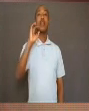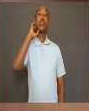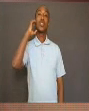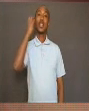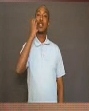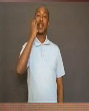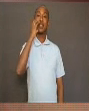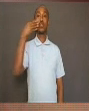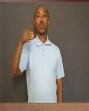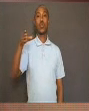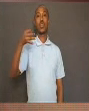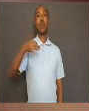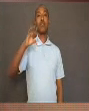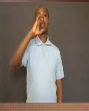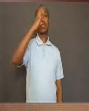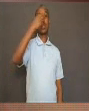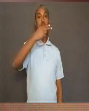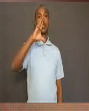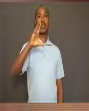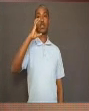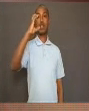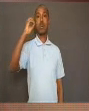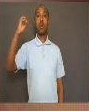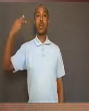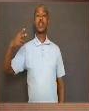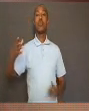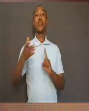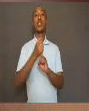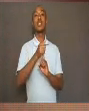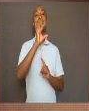concentrated solution of acetic acid contains